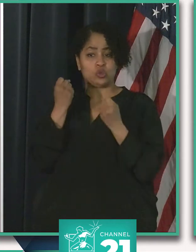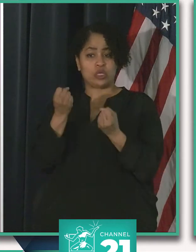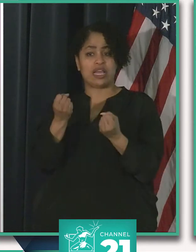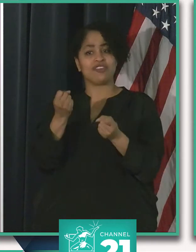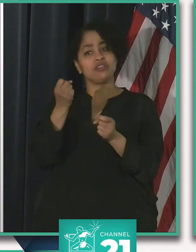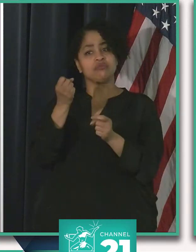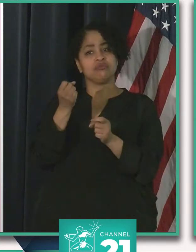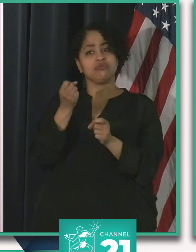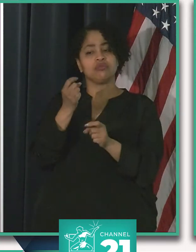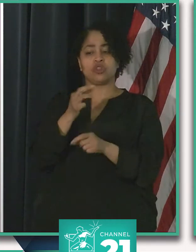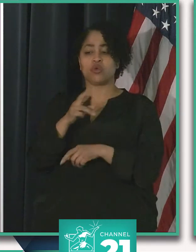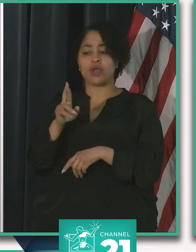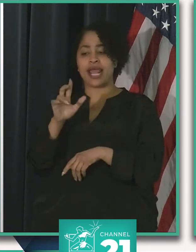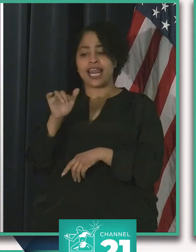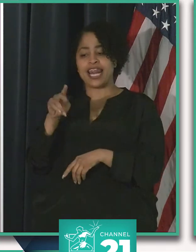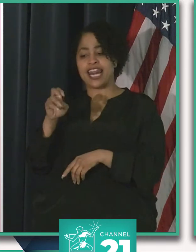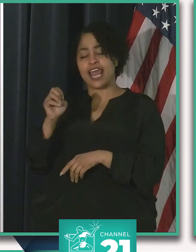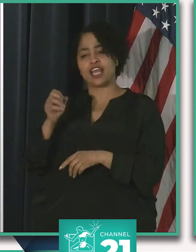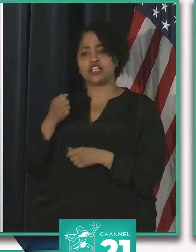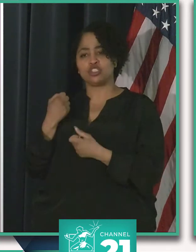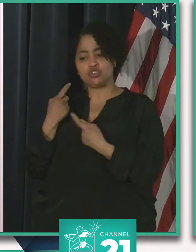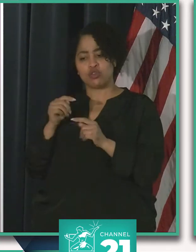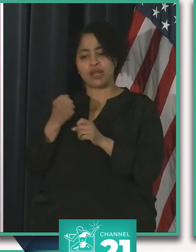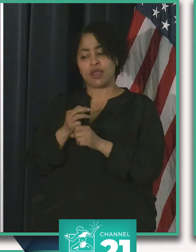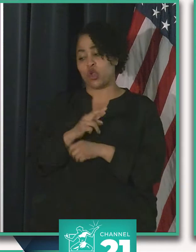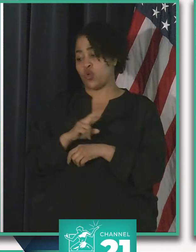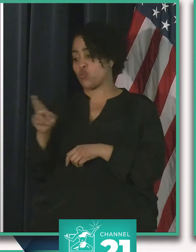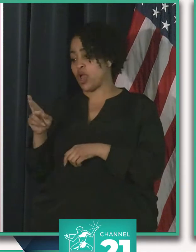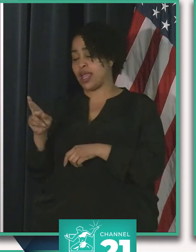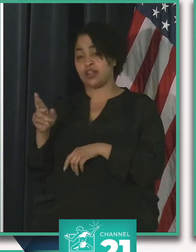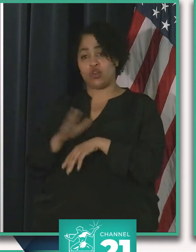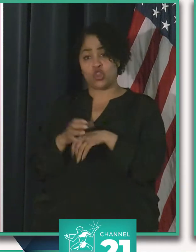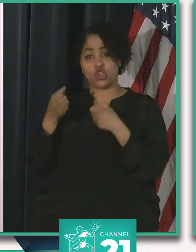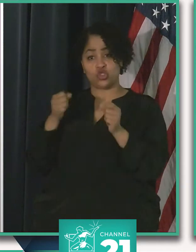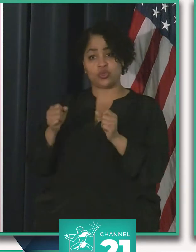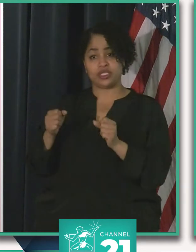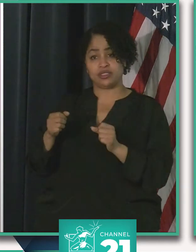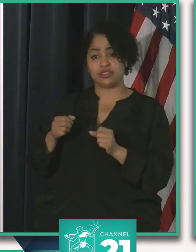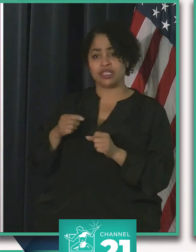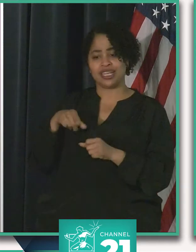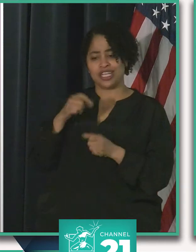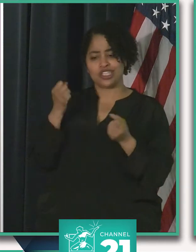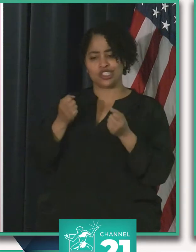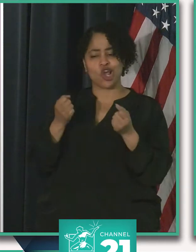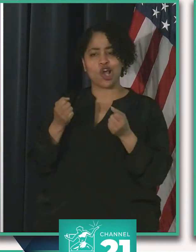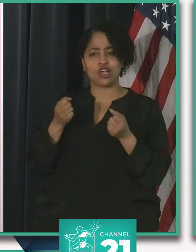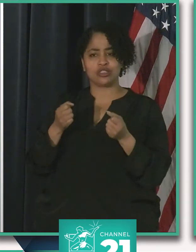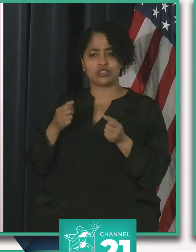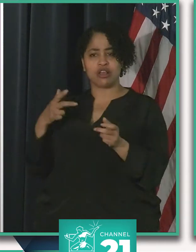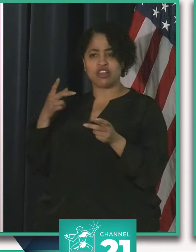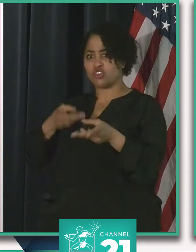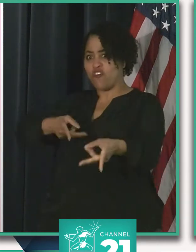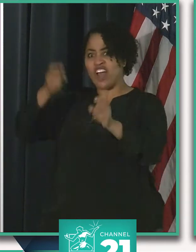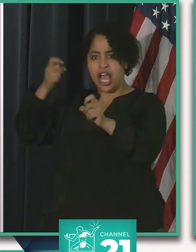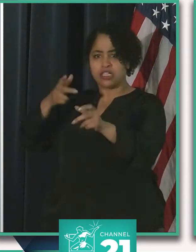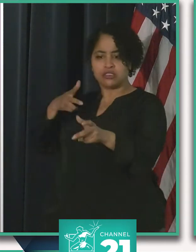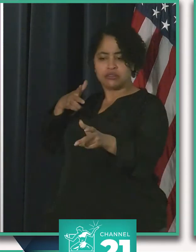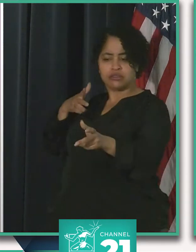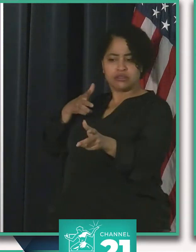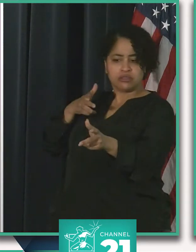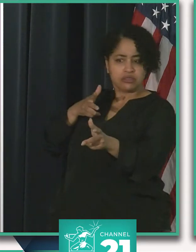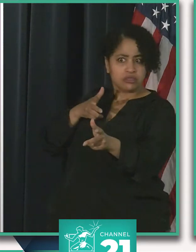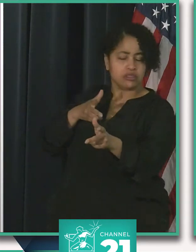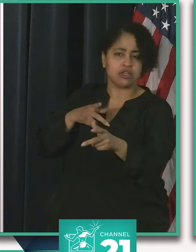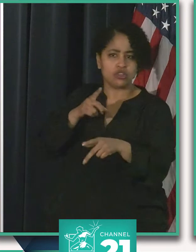right lane and you're trying to make a right on the street, these cars are approaching so fast, you have to drive